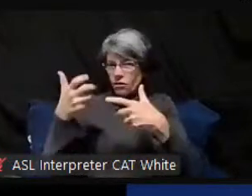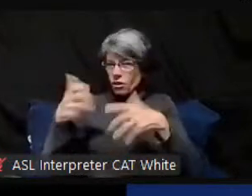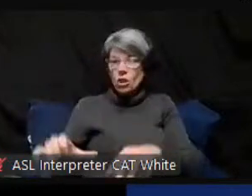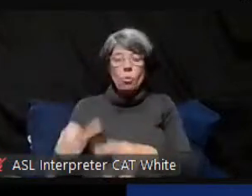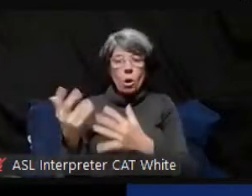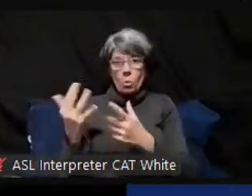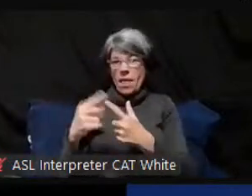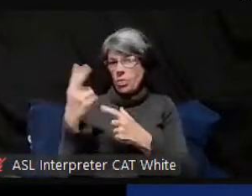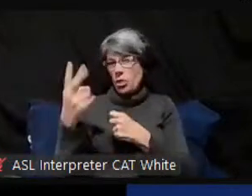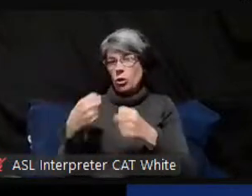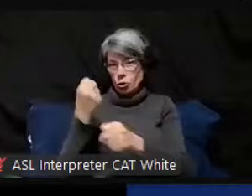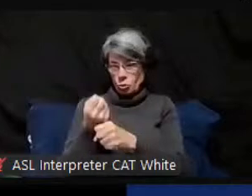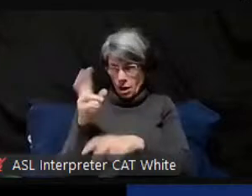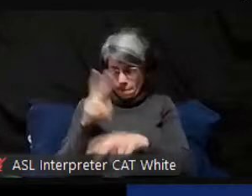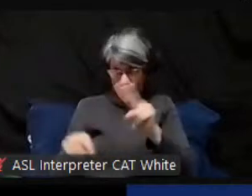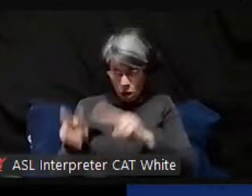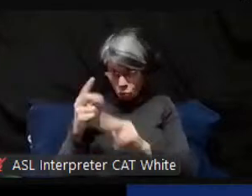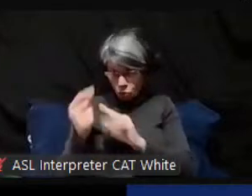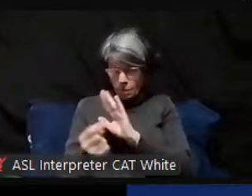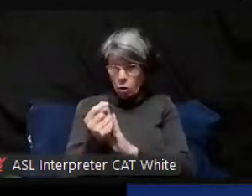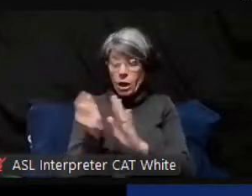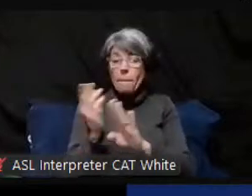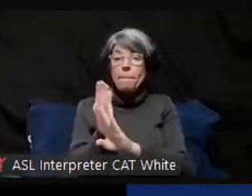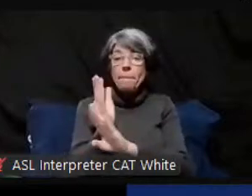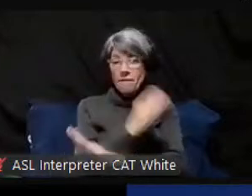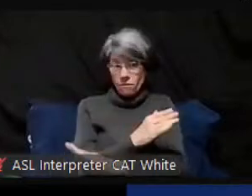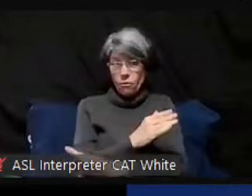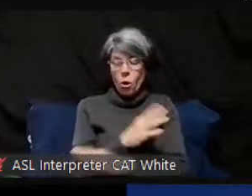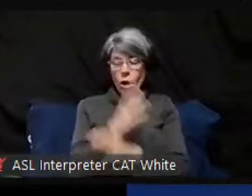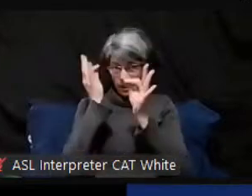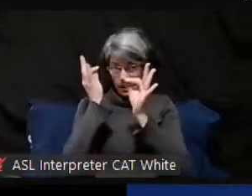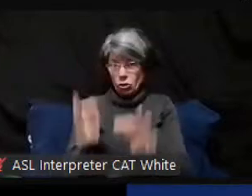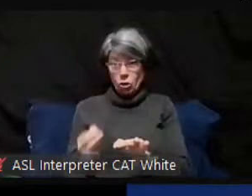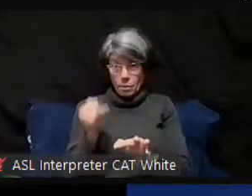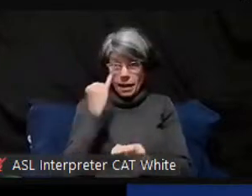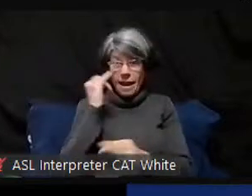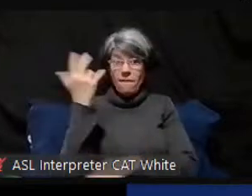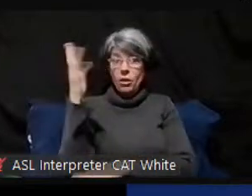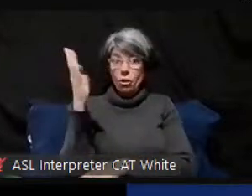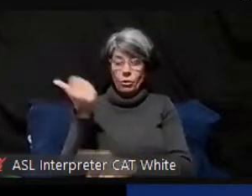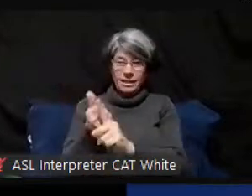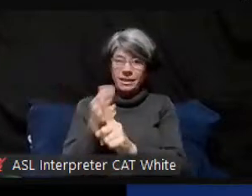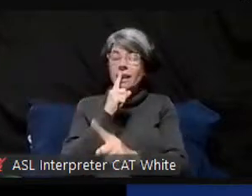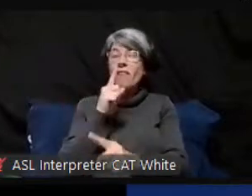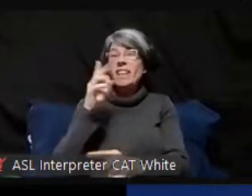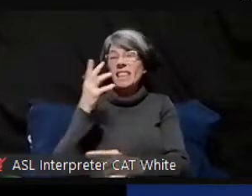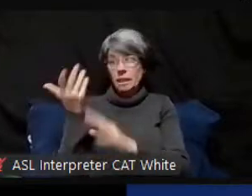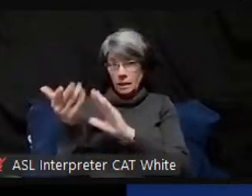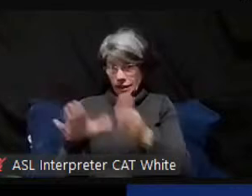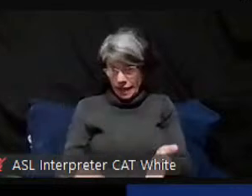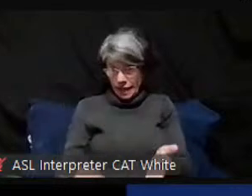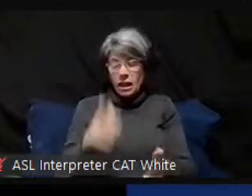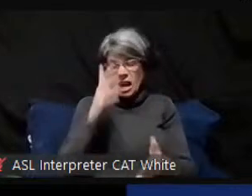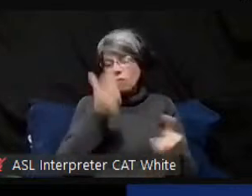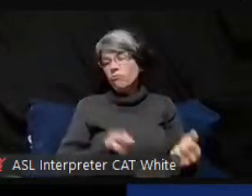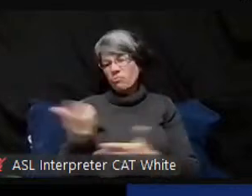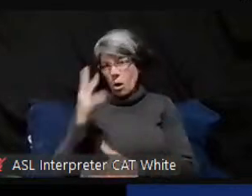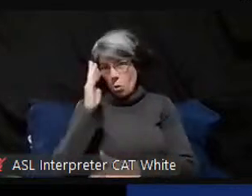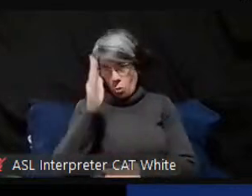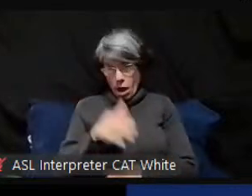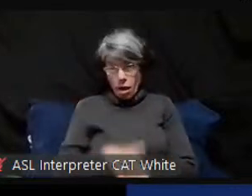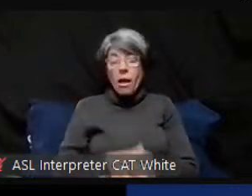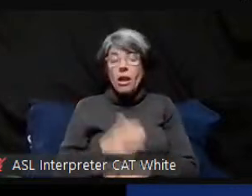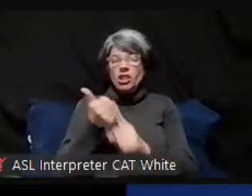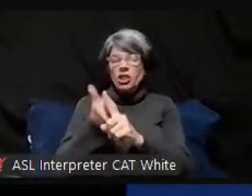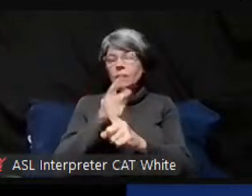wait the 2-year monitoring period before determining whether or not that tree is in fact dead and it can be removed, then you would